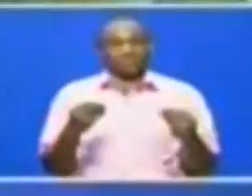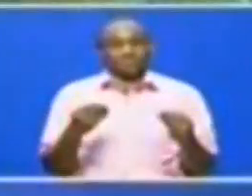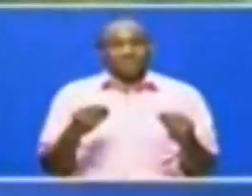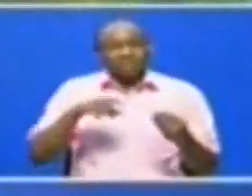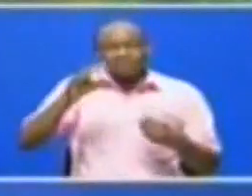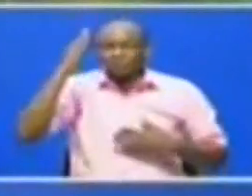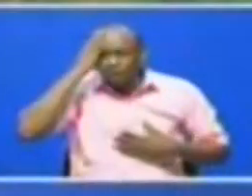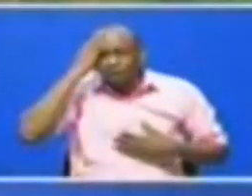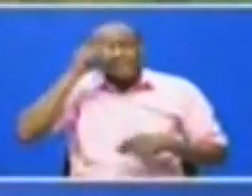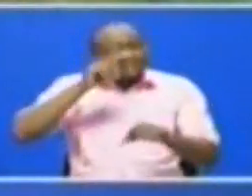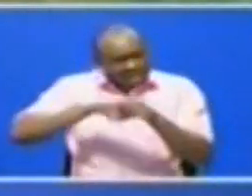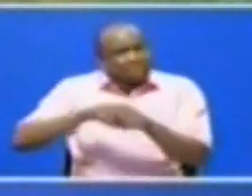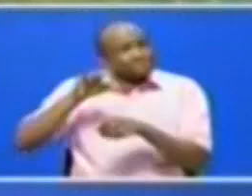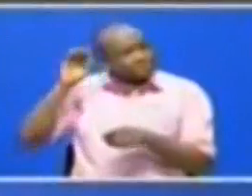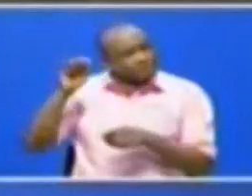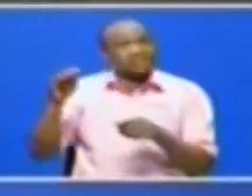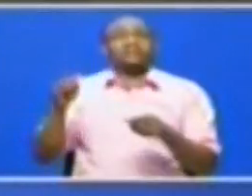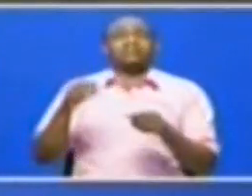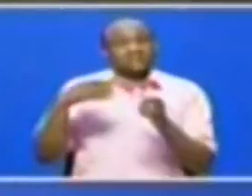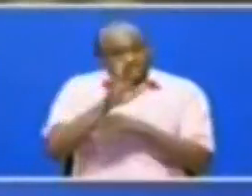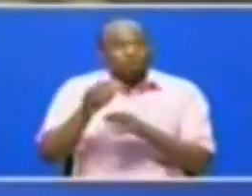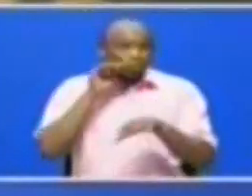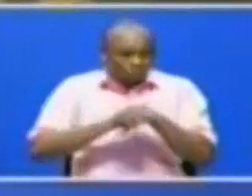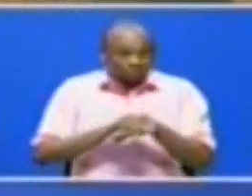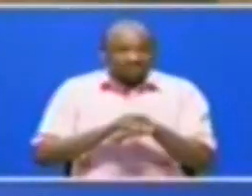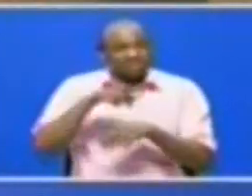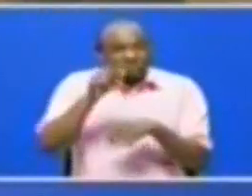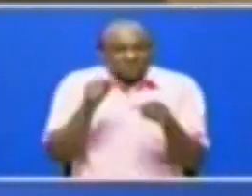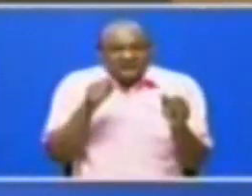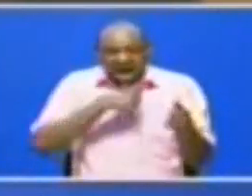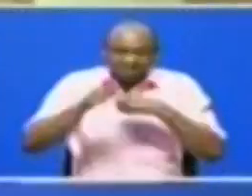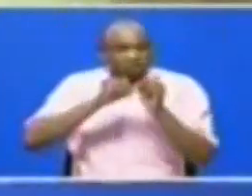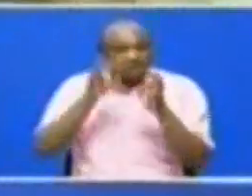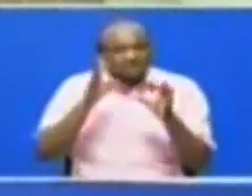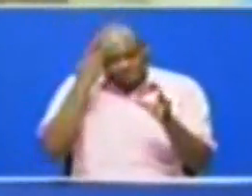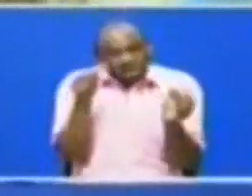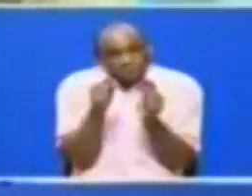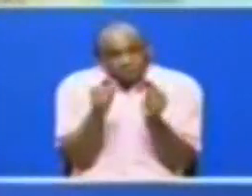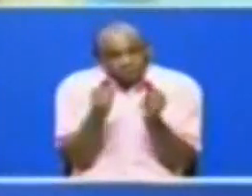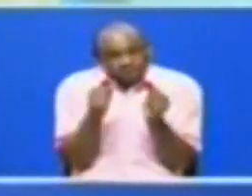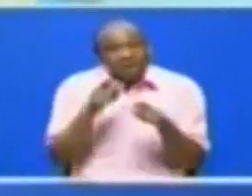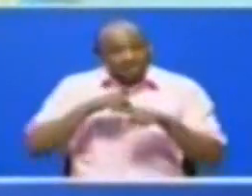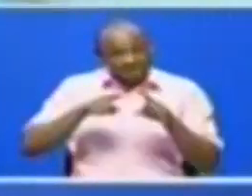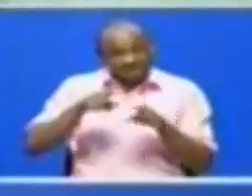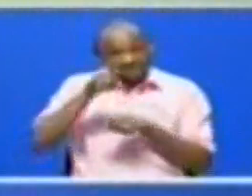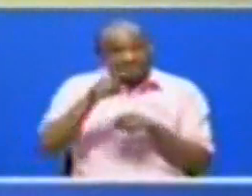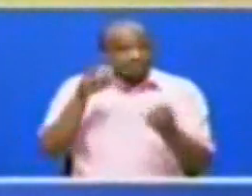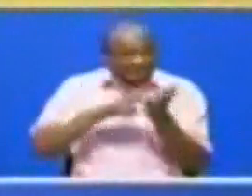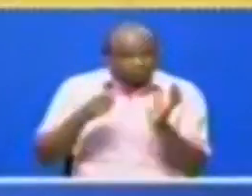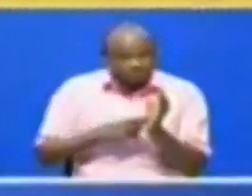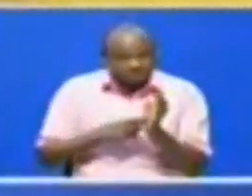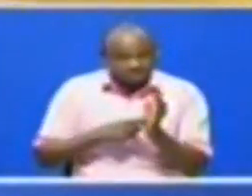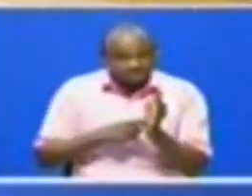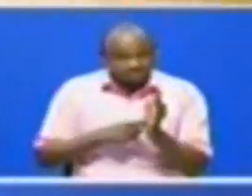He knows that handling a snake in the morning has its advantage as they are often inactive because of the cold. However, that does not